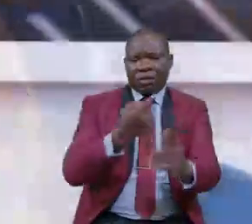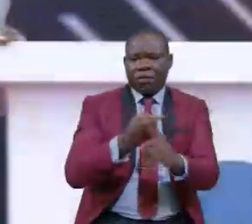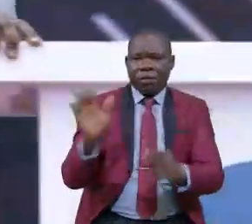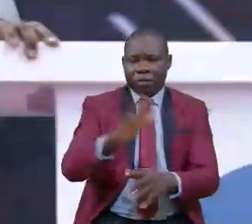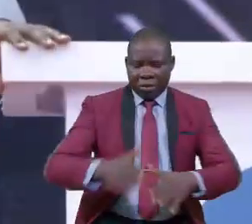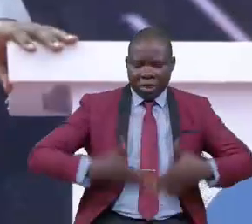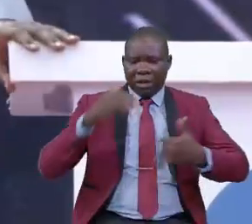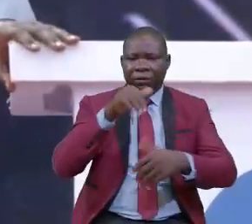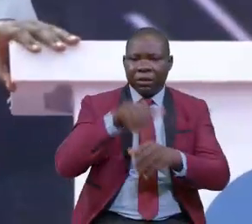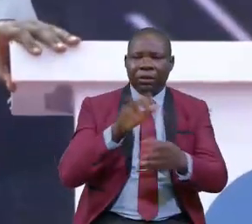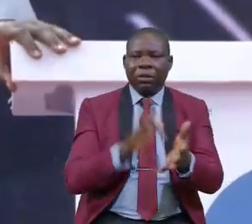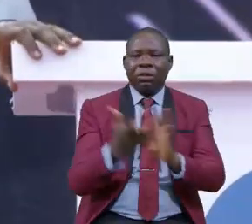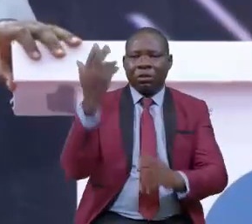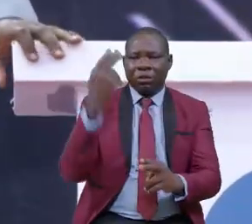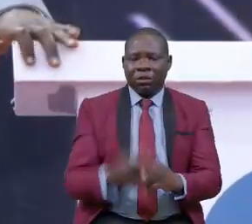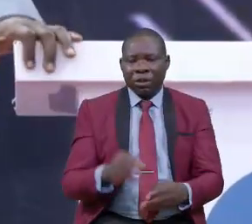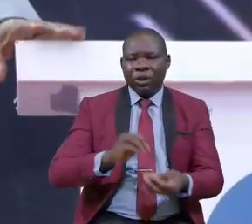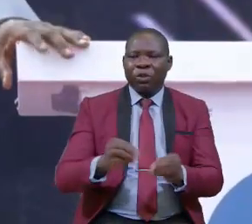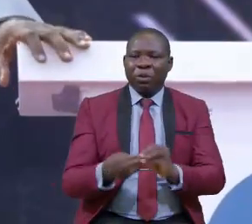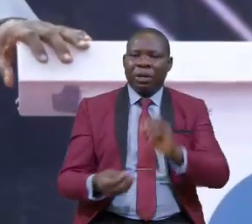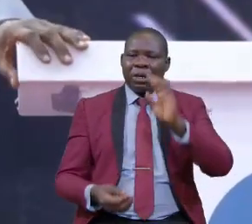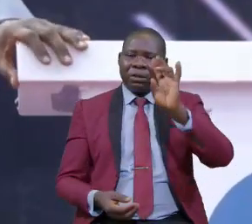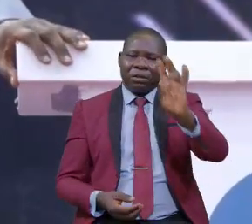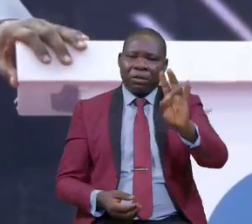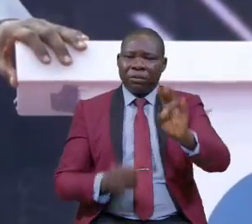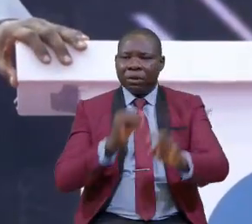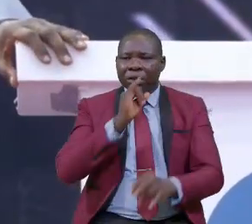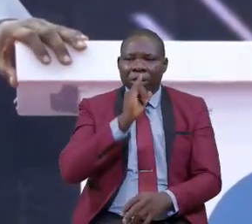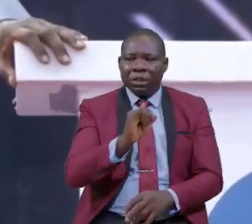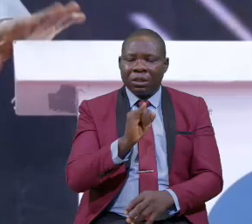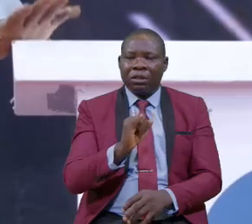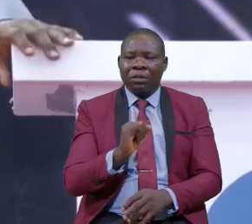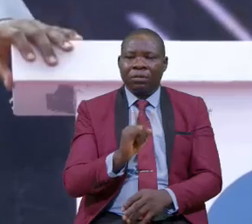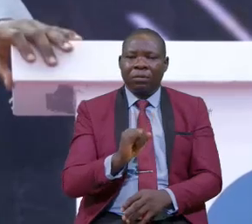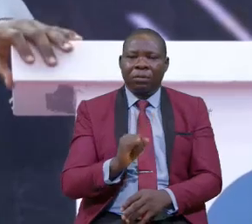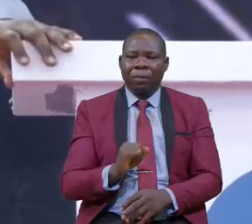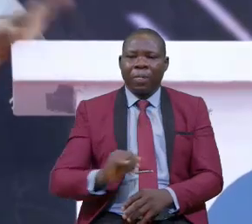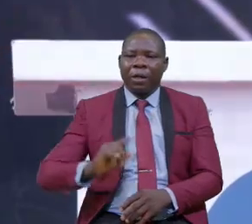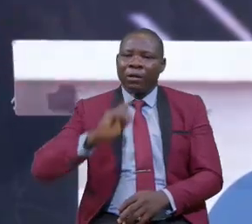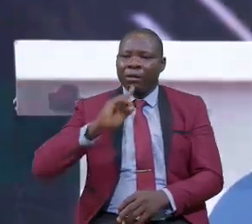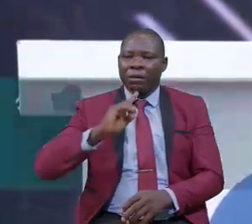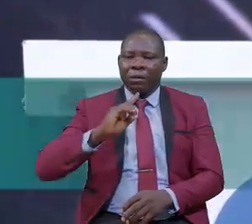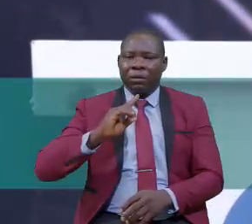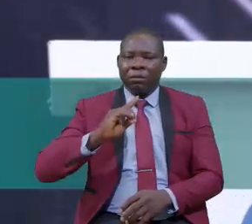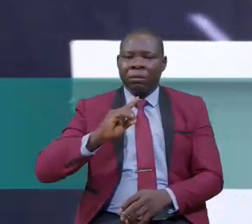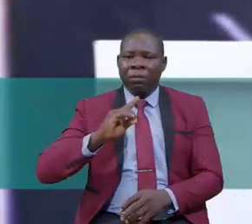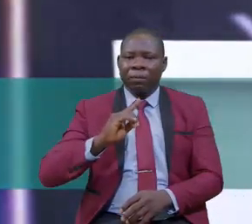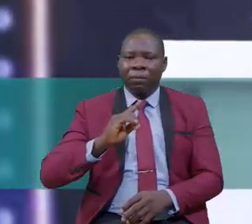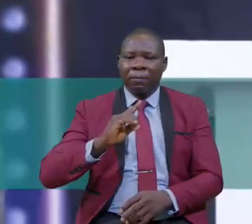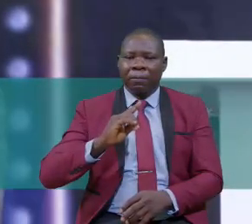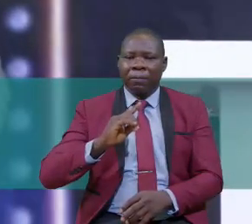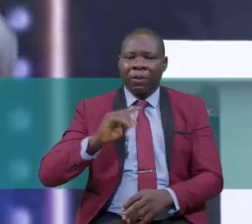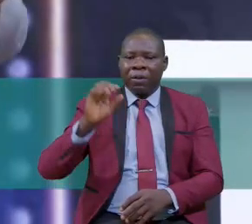is fanaticism and perpetual famine. Fanaticism. Those who leave the